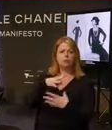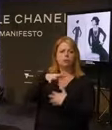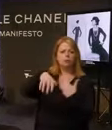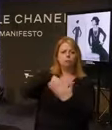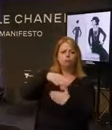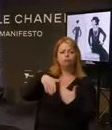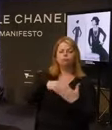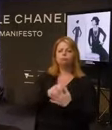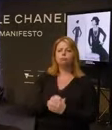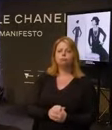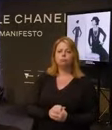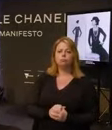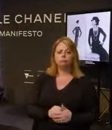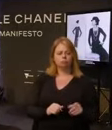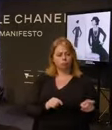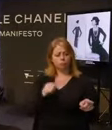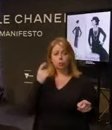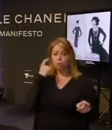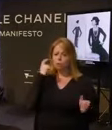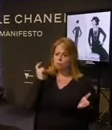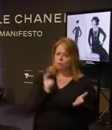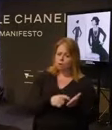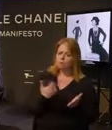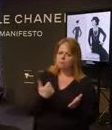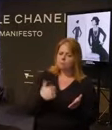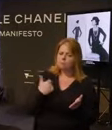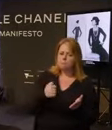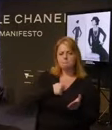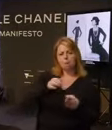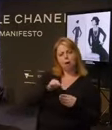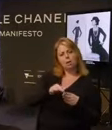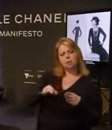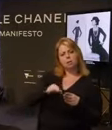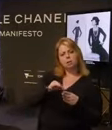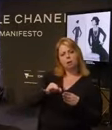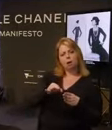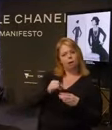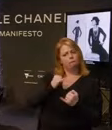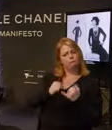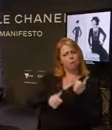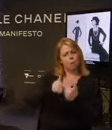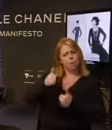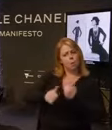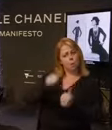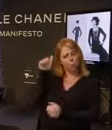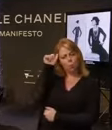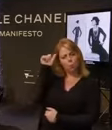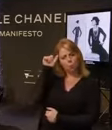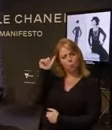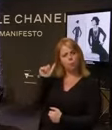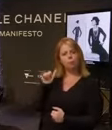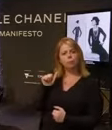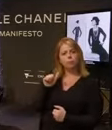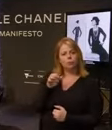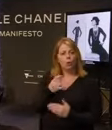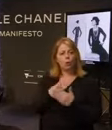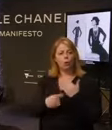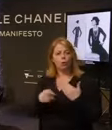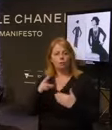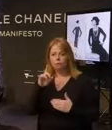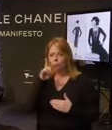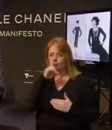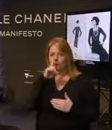which she recognised that her design was going to be very popular, and popular beyond those who could